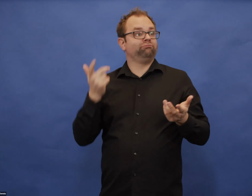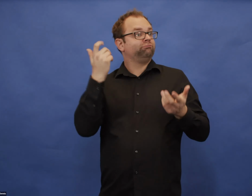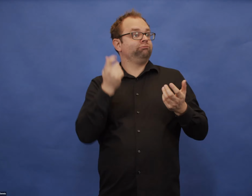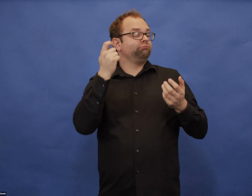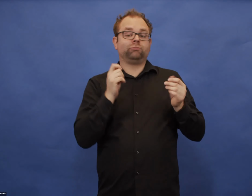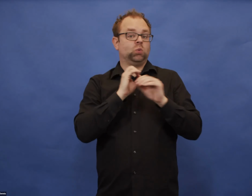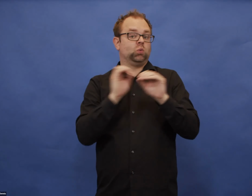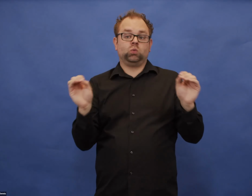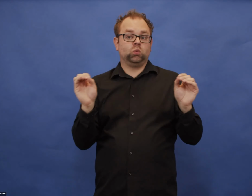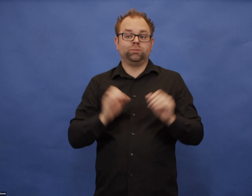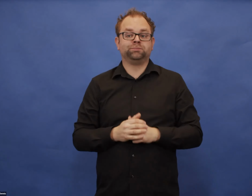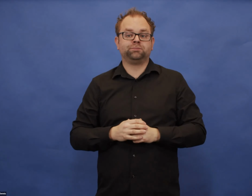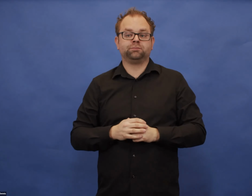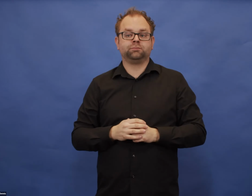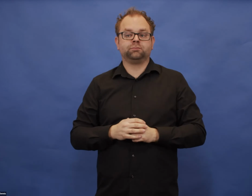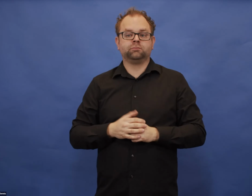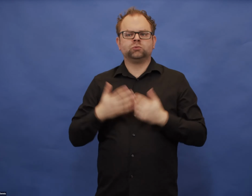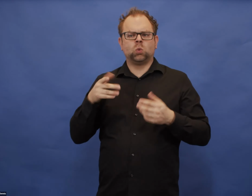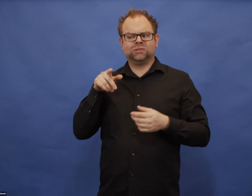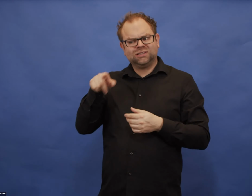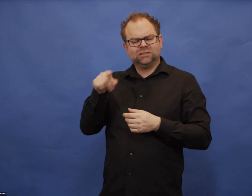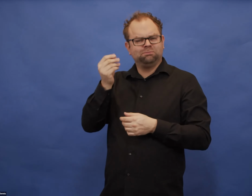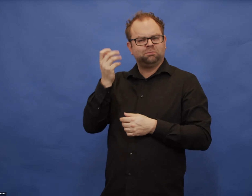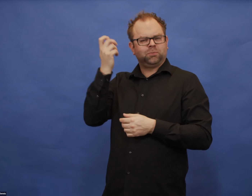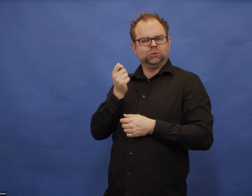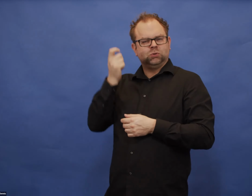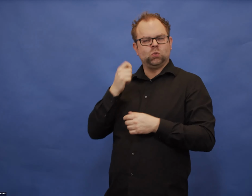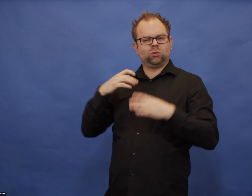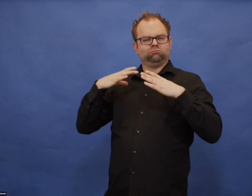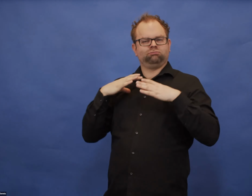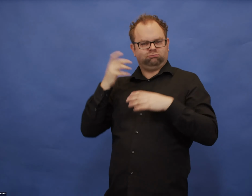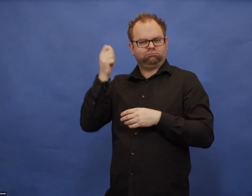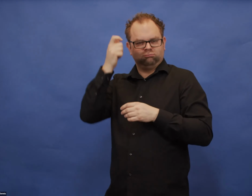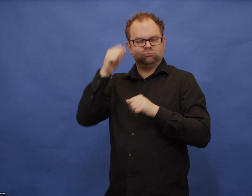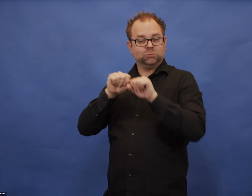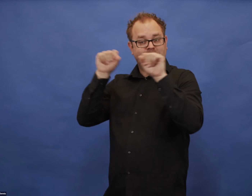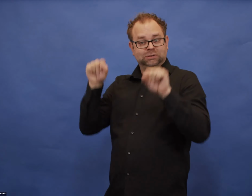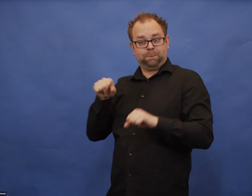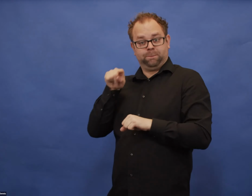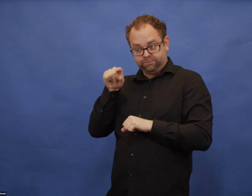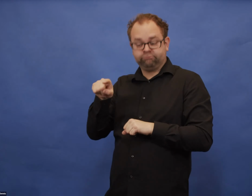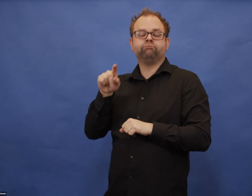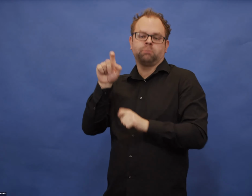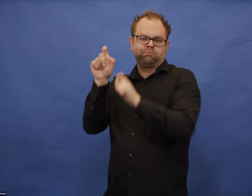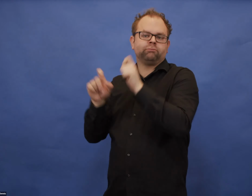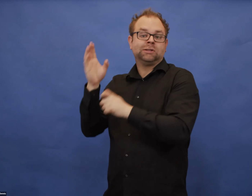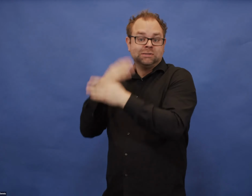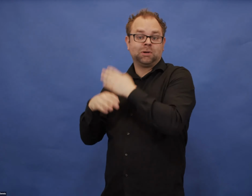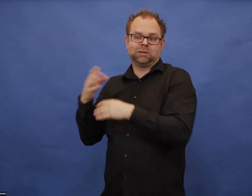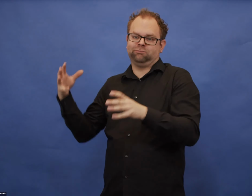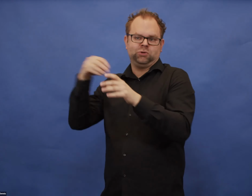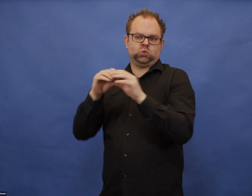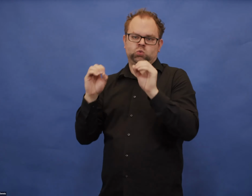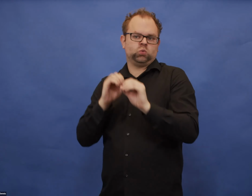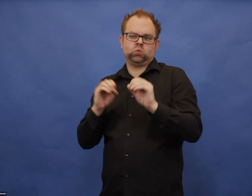market. In fact, figures show that there's a significant inequality gap between persons